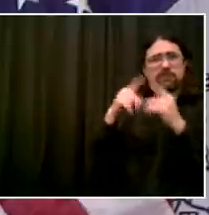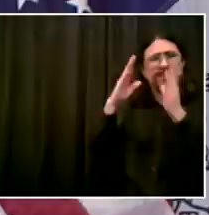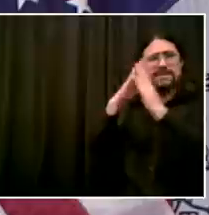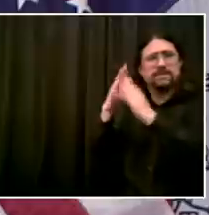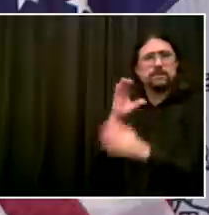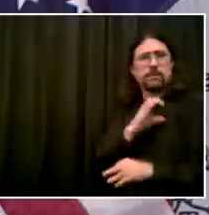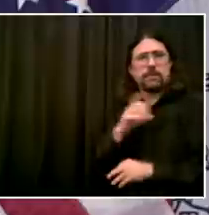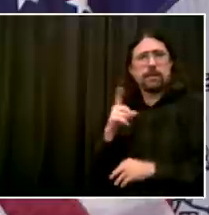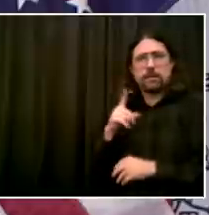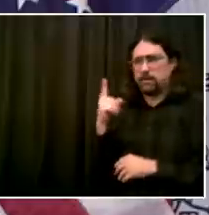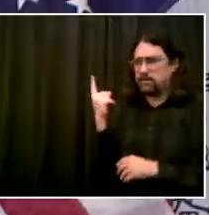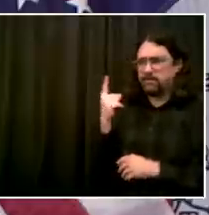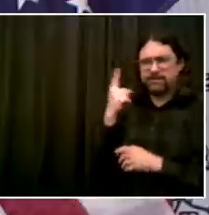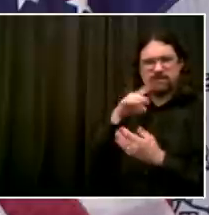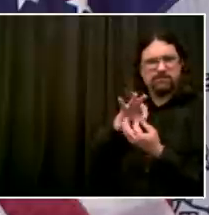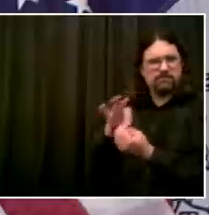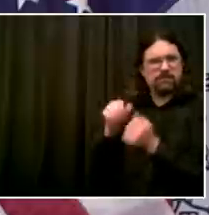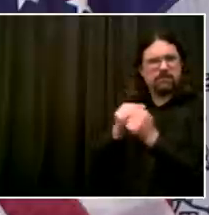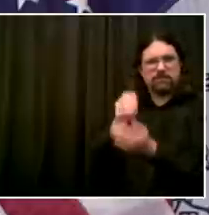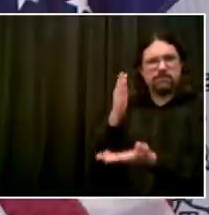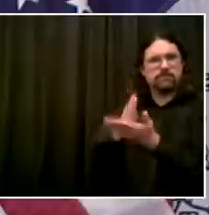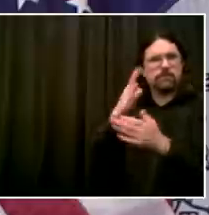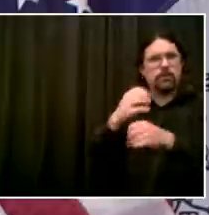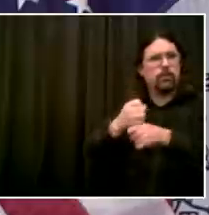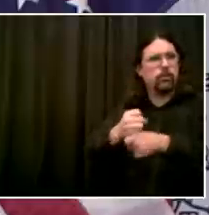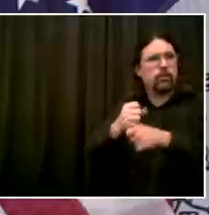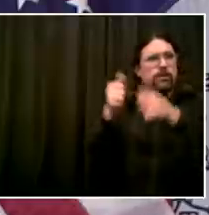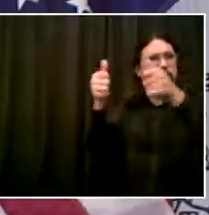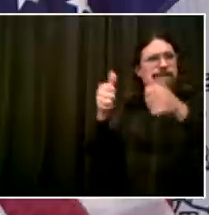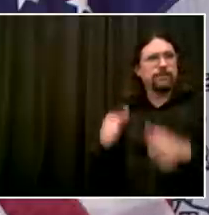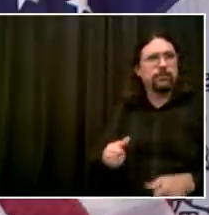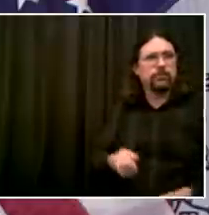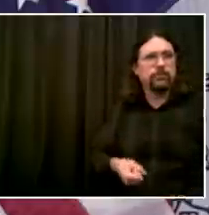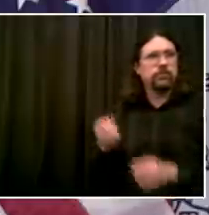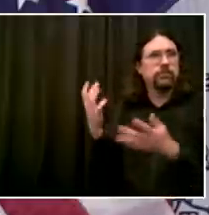pandemic. So those are the two questions. Thank you, Dillian.